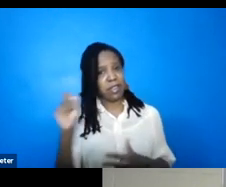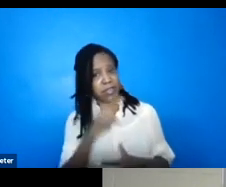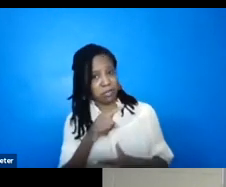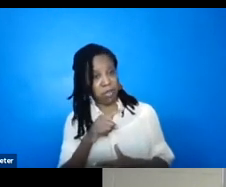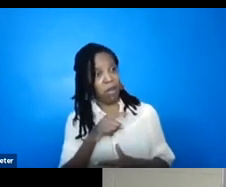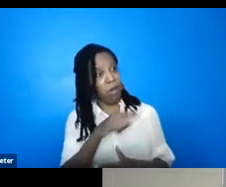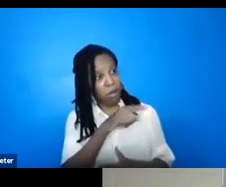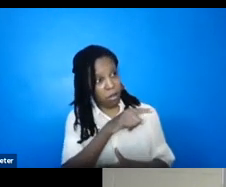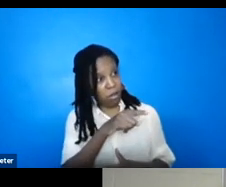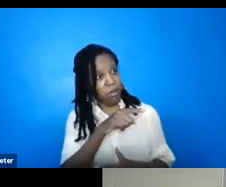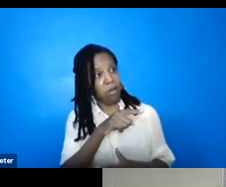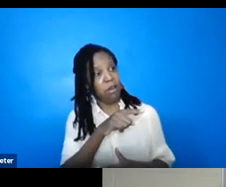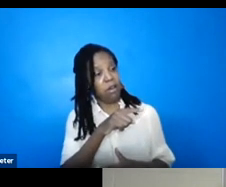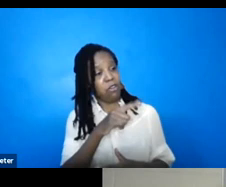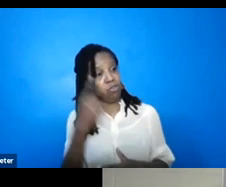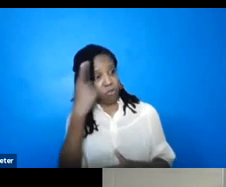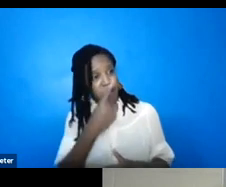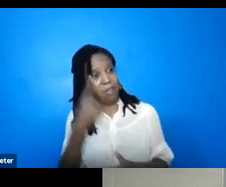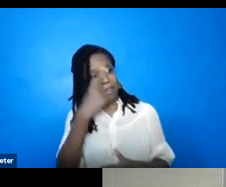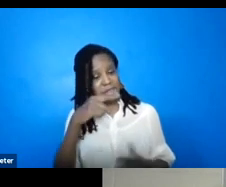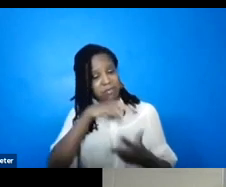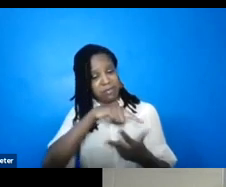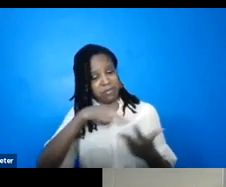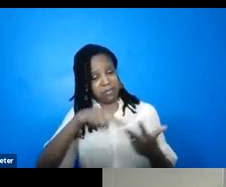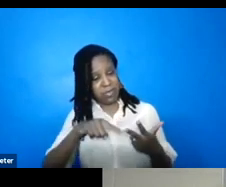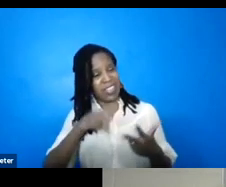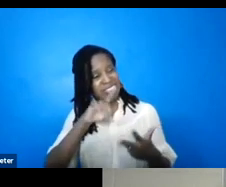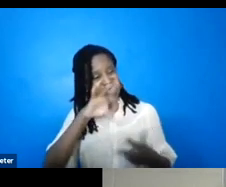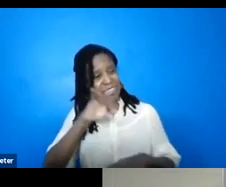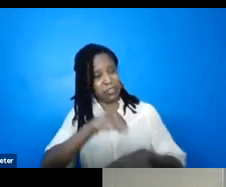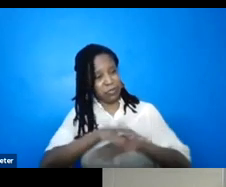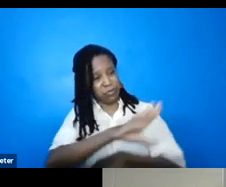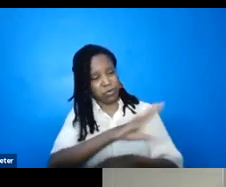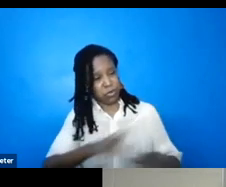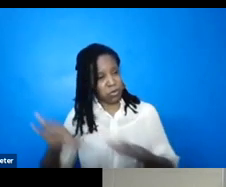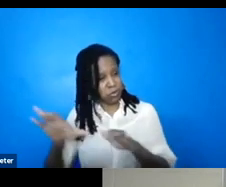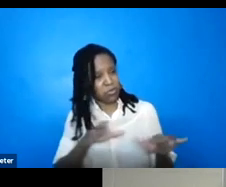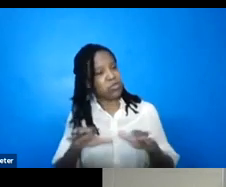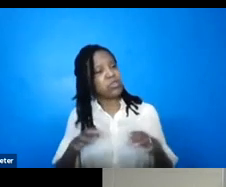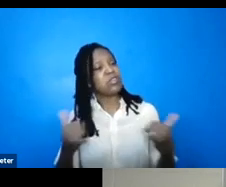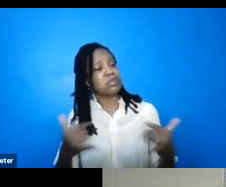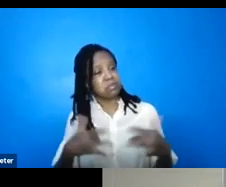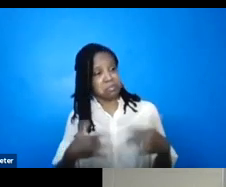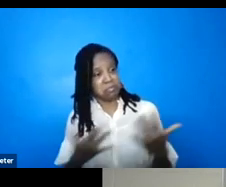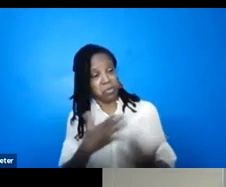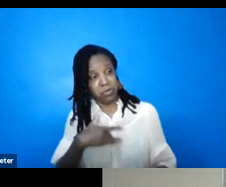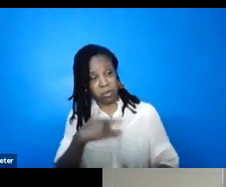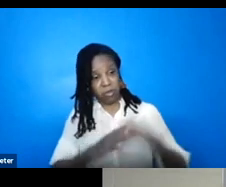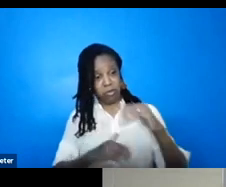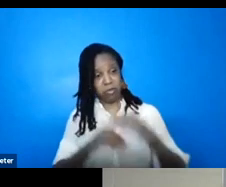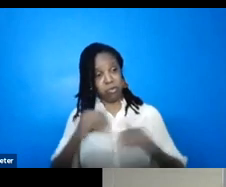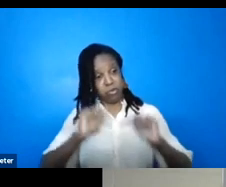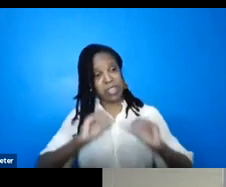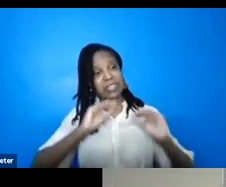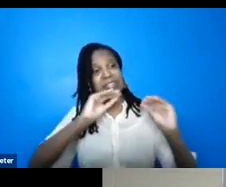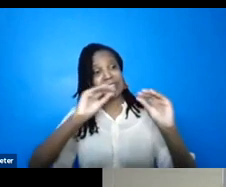to unlearn these behaviors, are you comfortable now teaching it? And because I was already teaching in an imprisoned environment about my